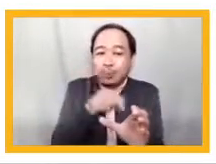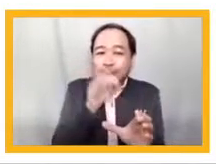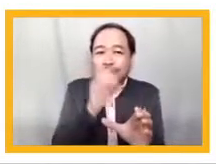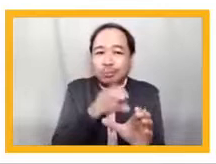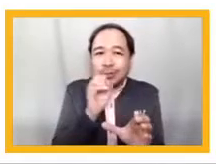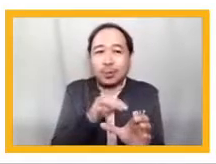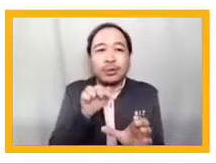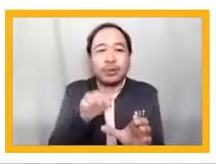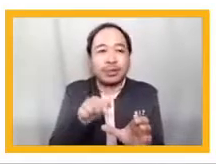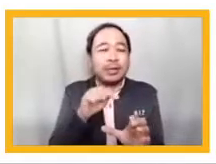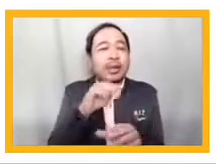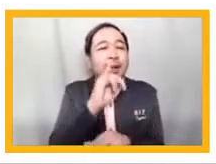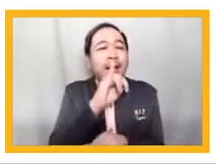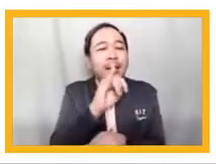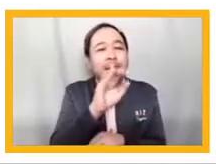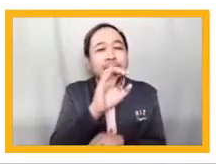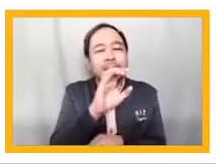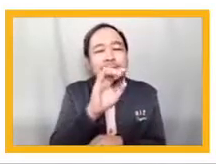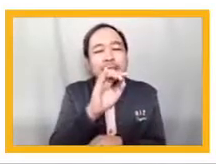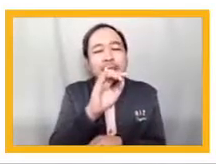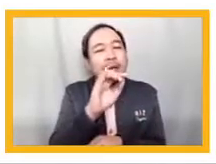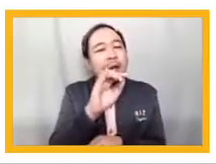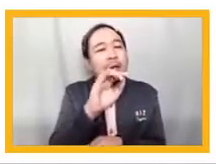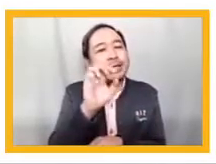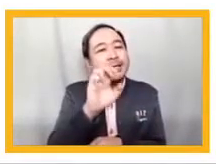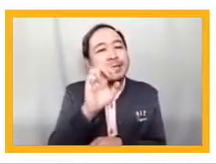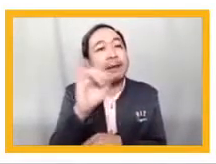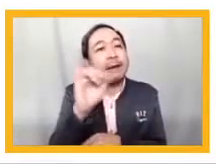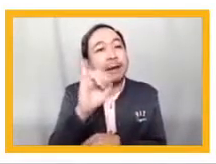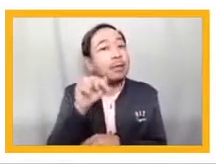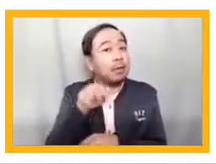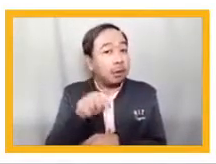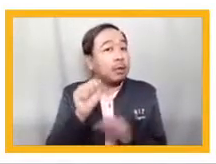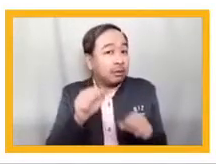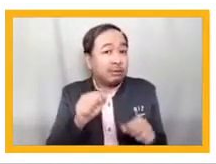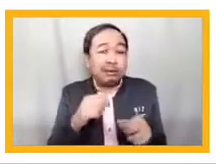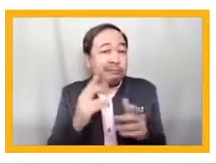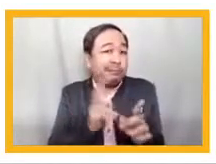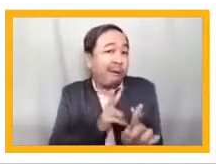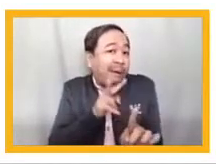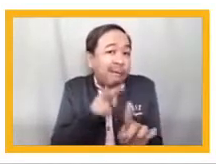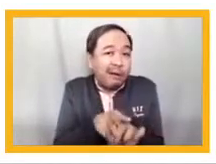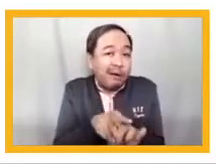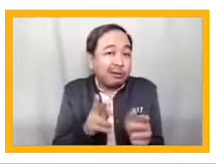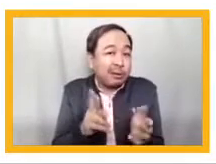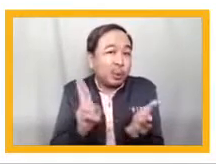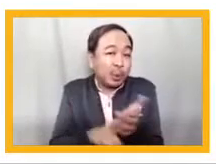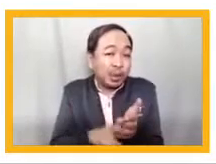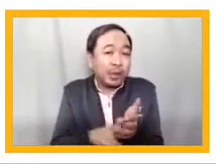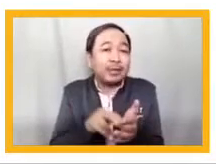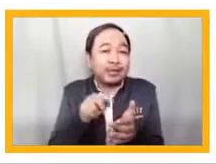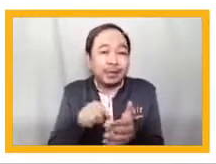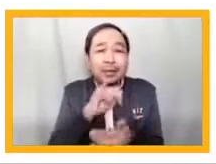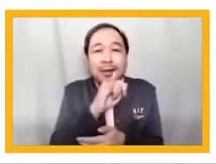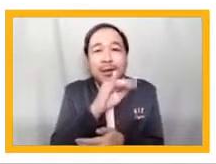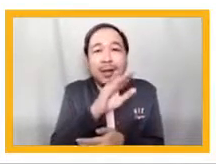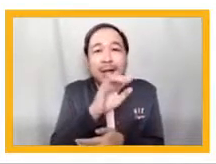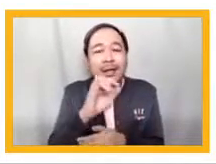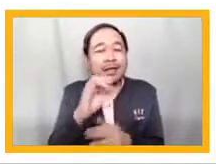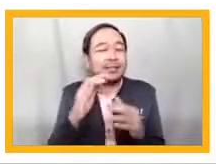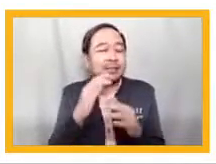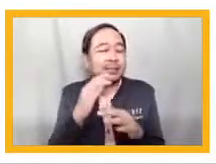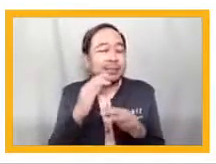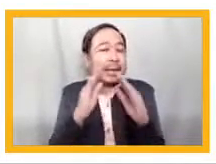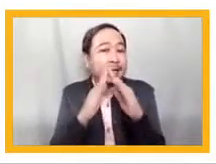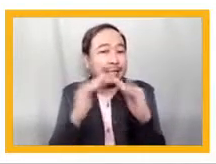the courses available for them, and then they will be registered under ICE Institute. At the end of the course, when